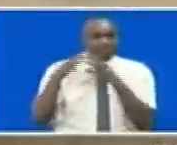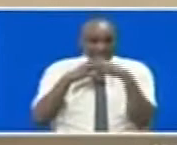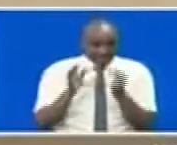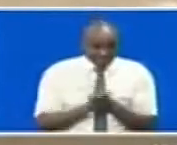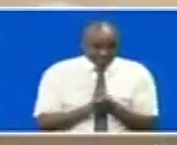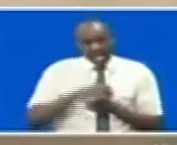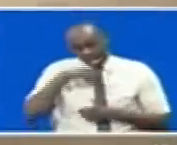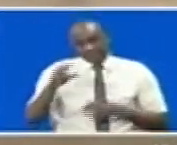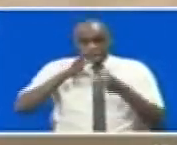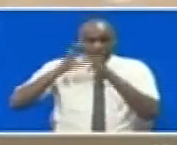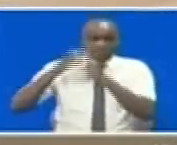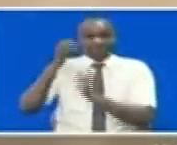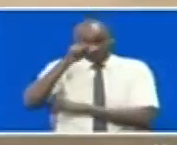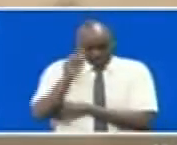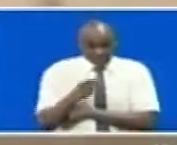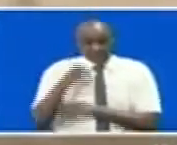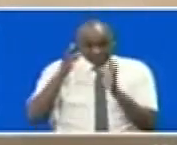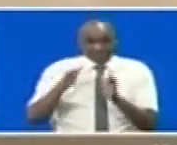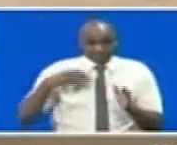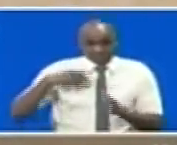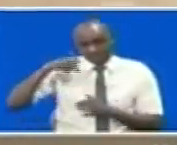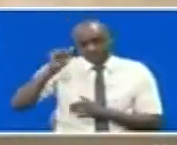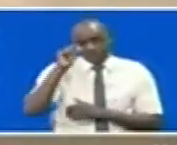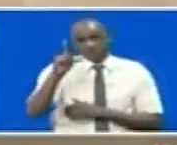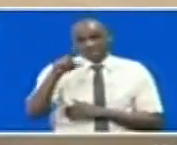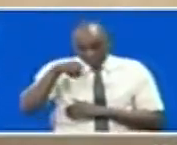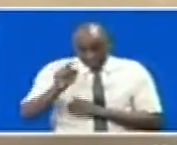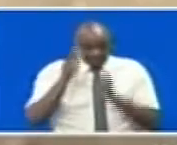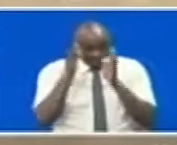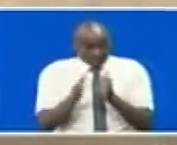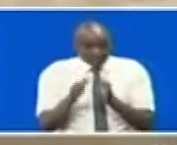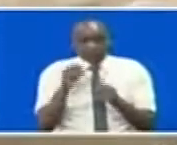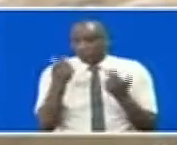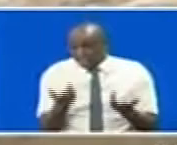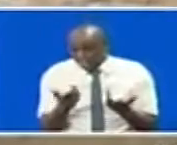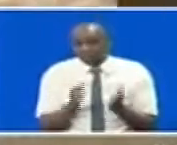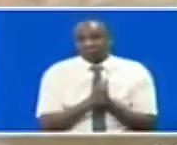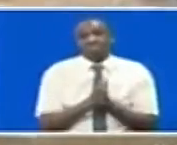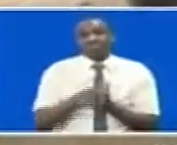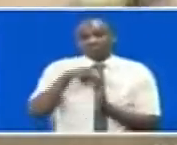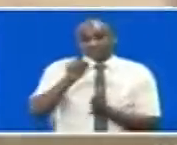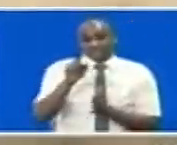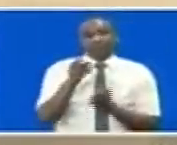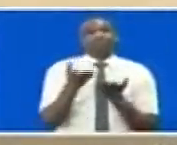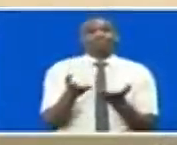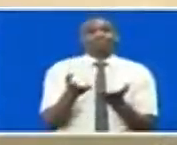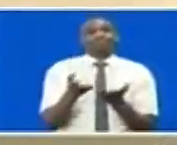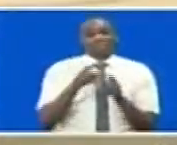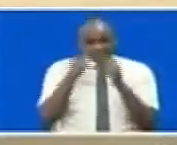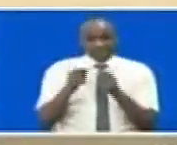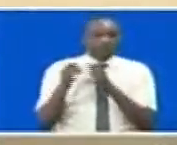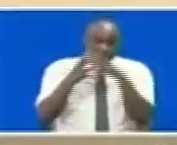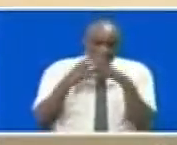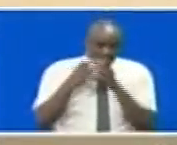Also Olympic 5,000 meters silver medalist Paul Chelimo is one of the four athletes named for the mixed relay for Team